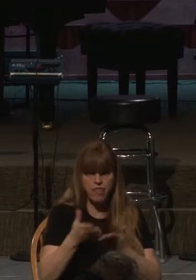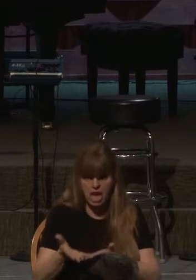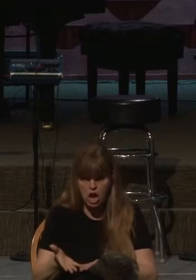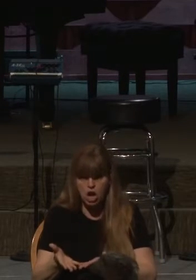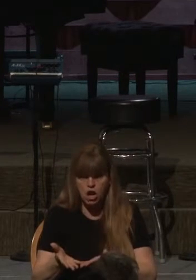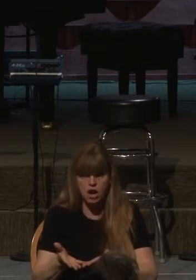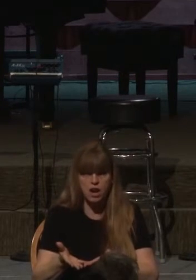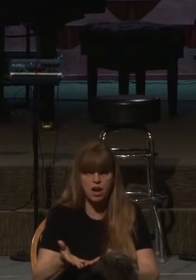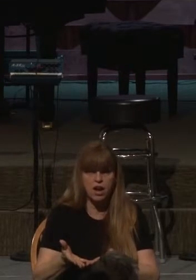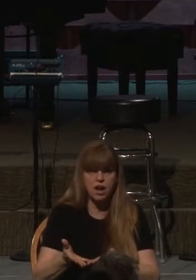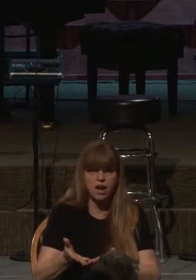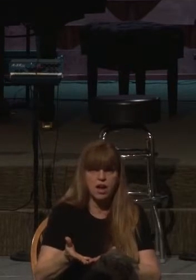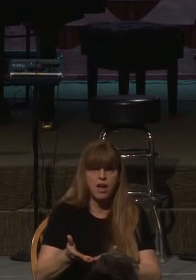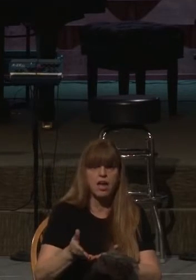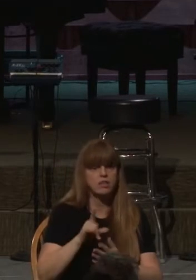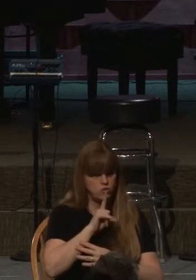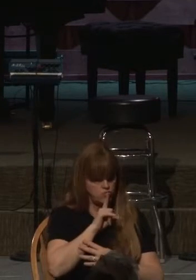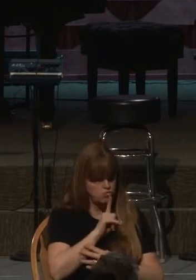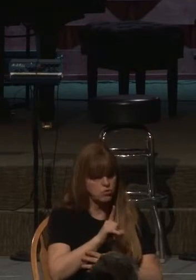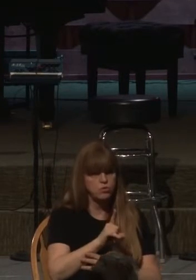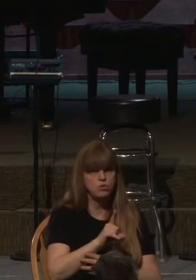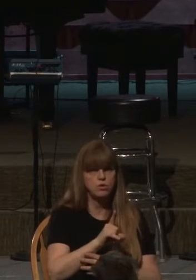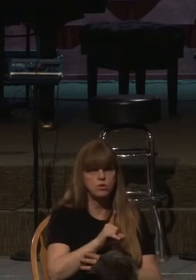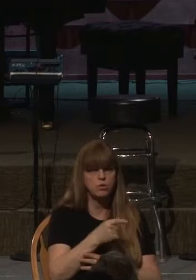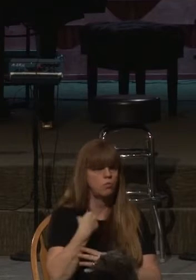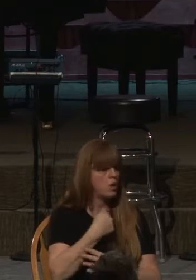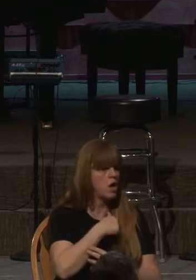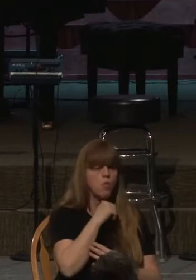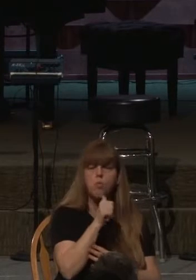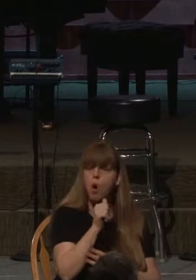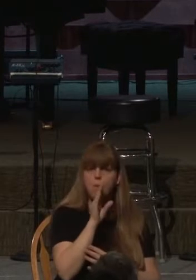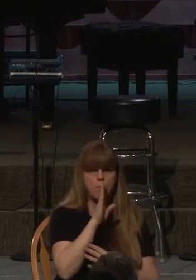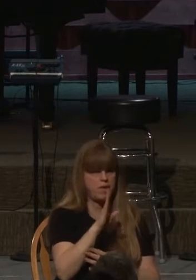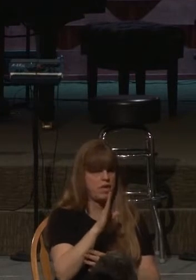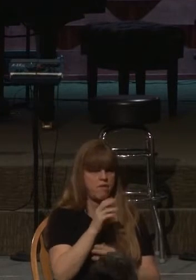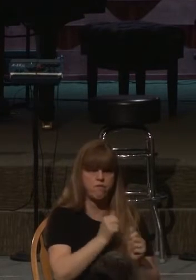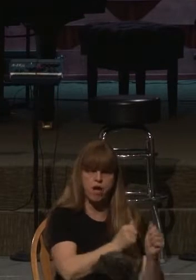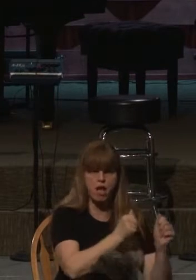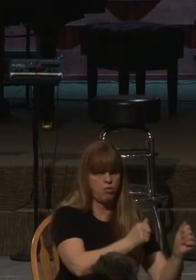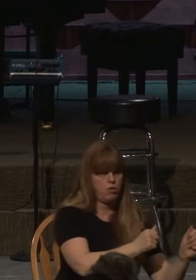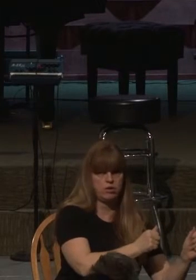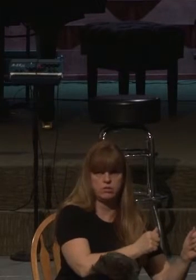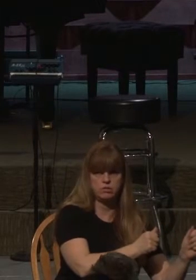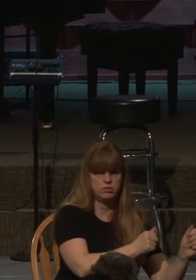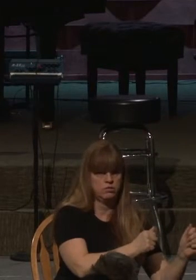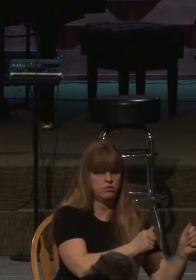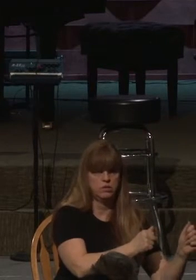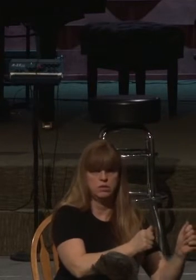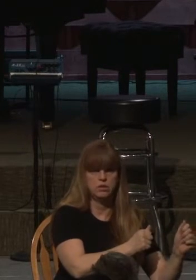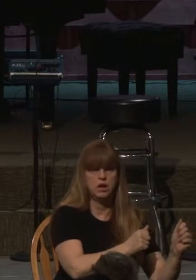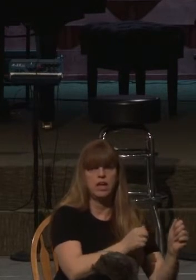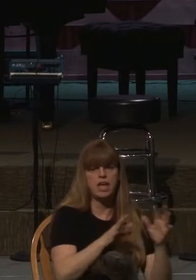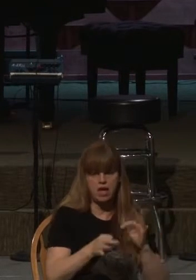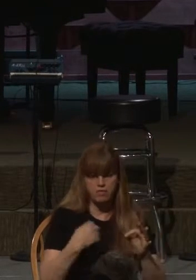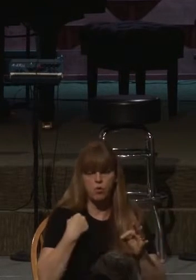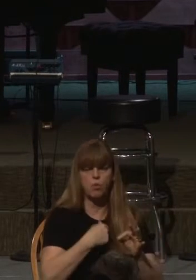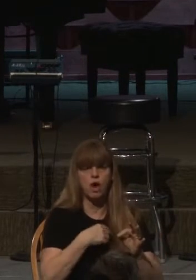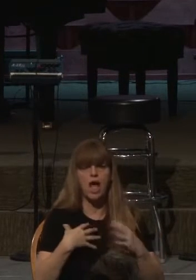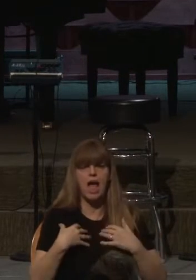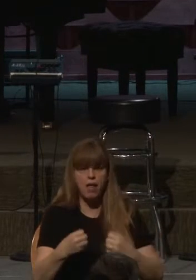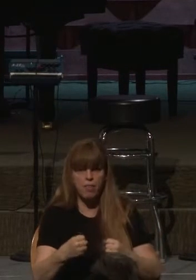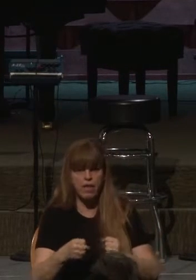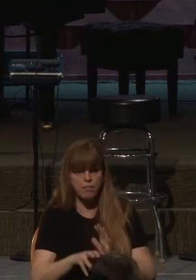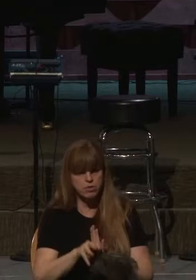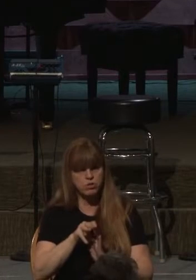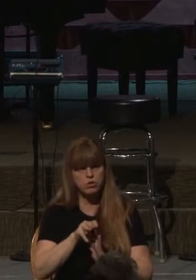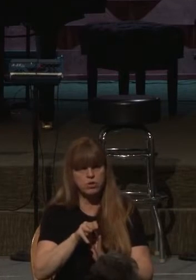written rings true. We won't be those negatives when health and maturity are in place. But when they are